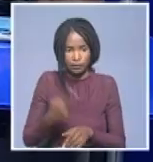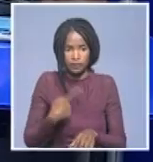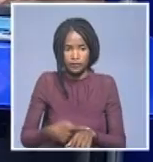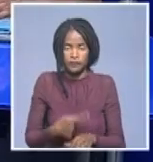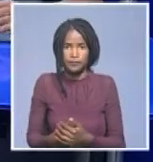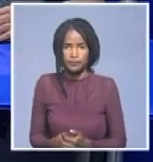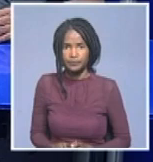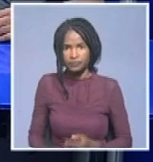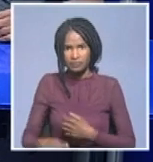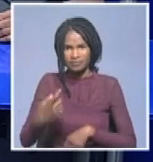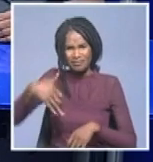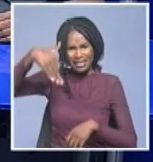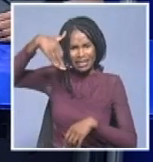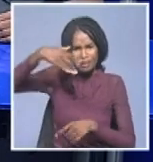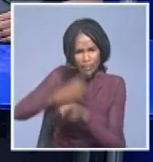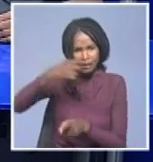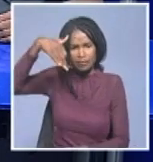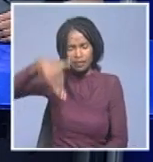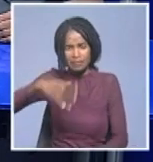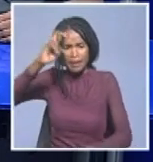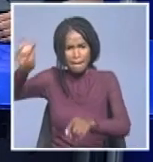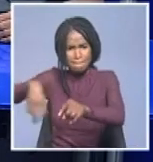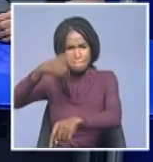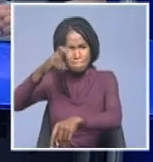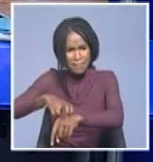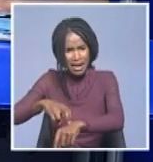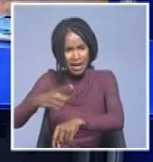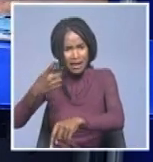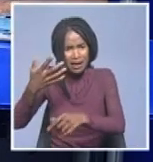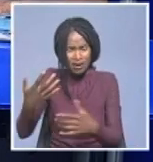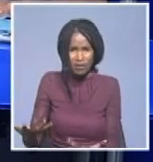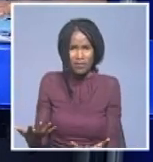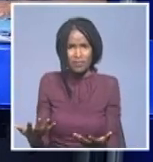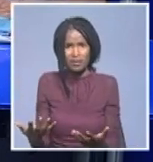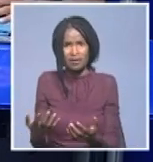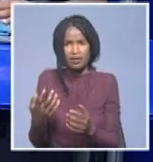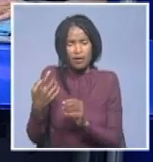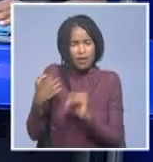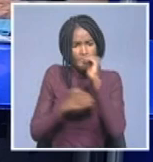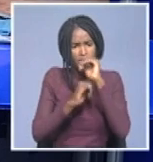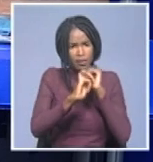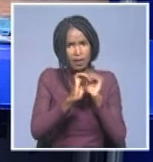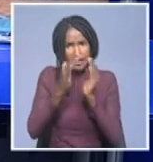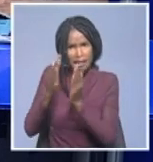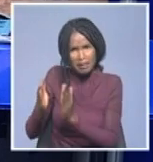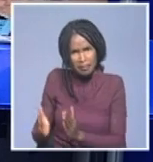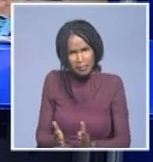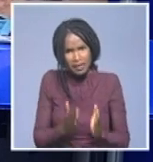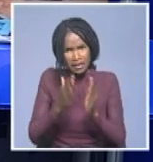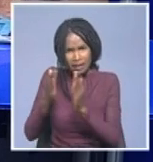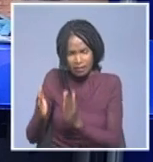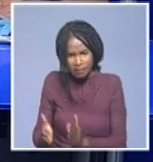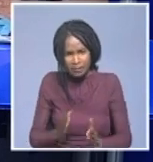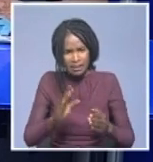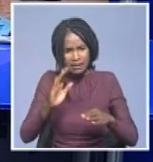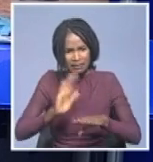Mm-hmm. What is the state of readiness in Namibia, and what are the specific measures that the ministry, together with all the other stakeholders, have put in